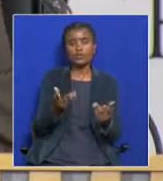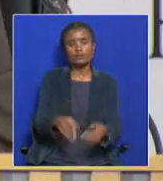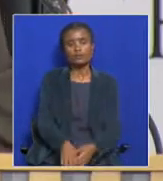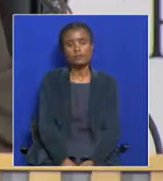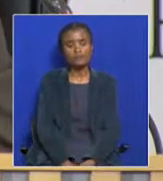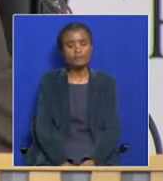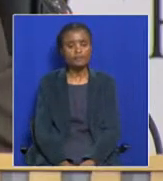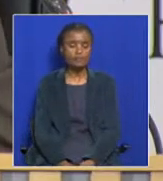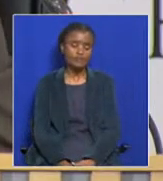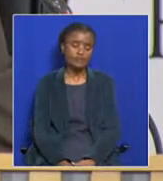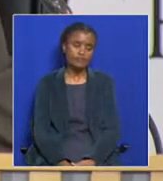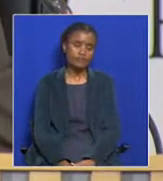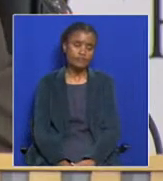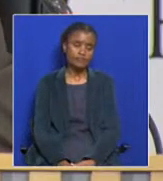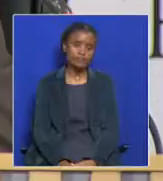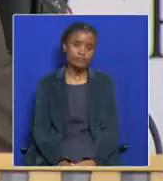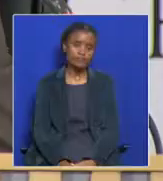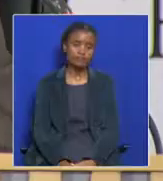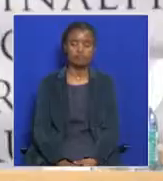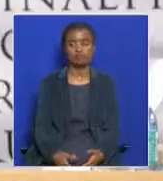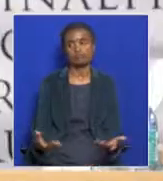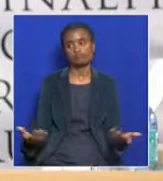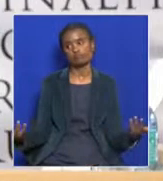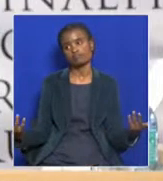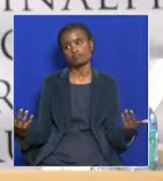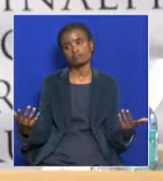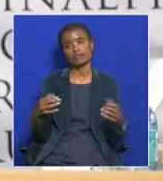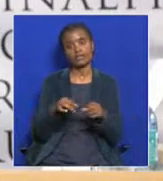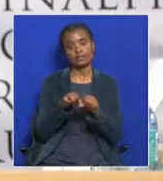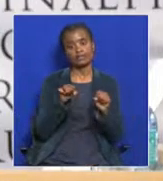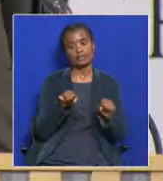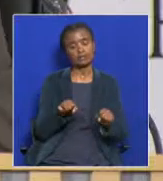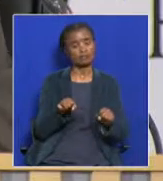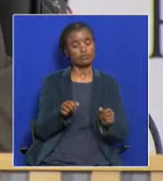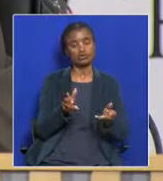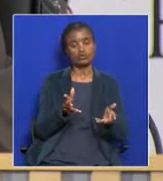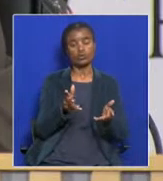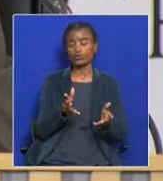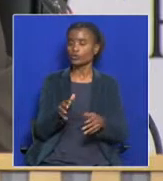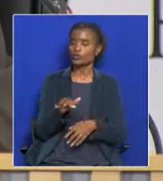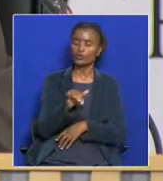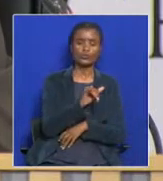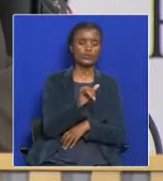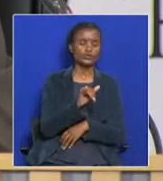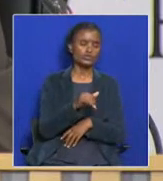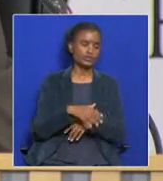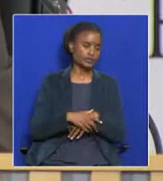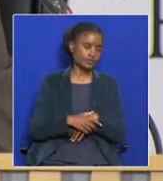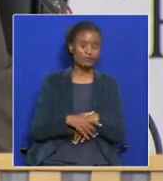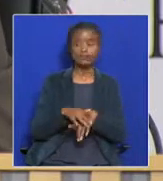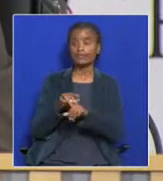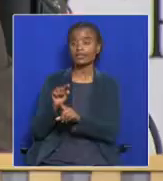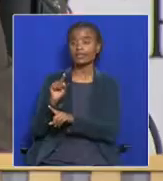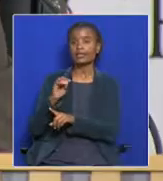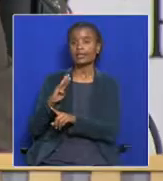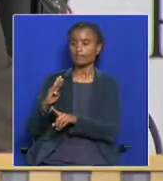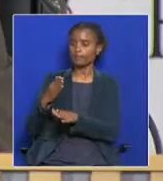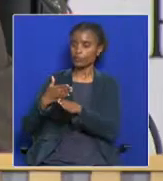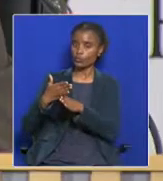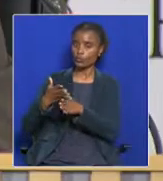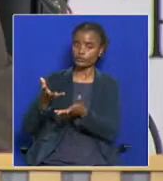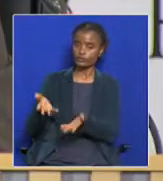That's just the way the system is, Commissioner. Which system is that? That's the way the lab operates. There is a challenge at the lab,